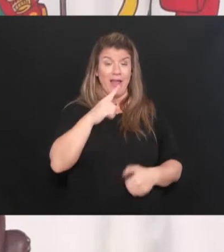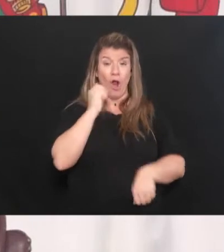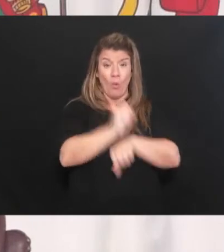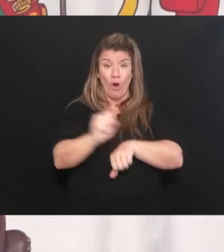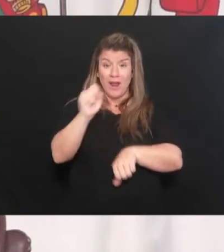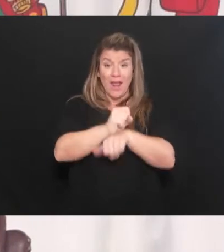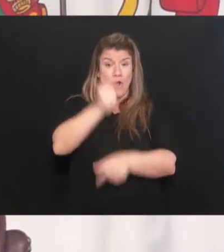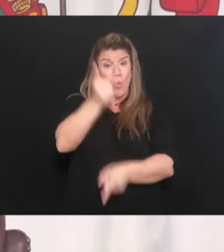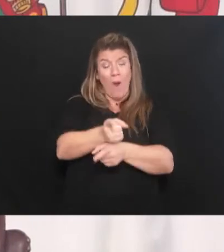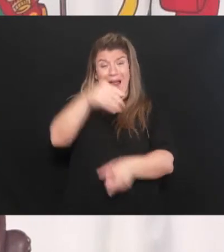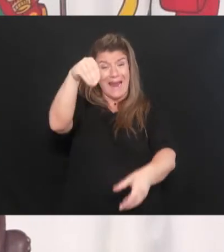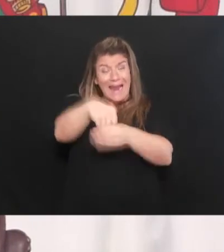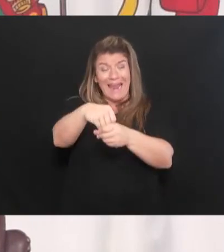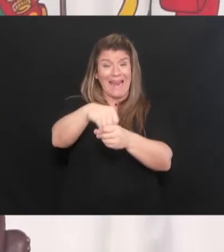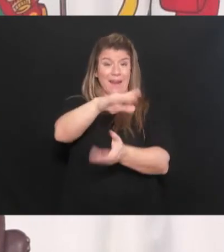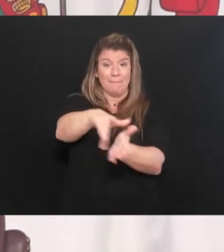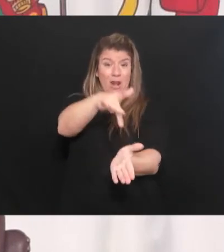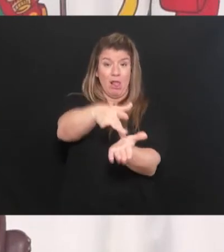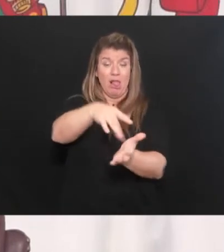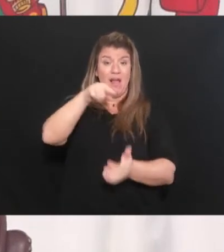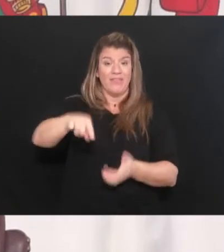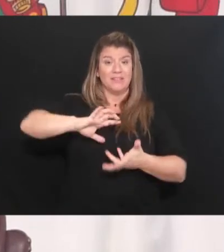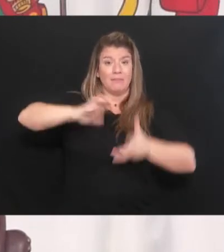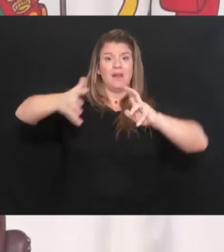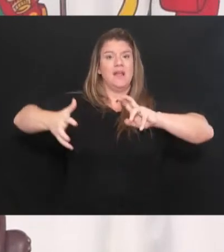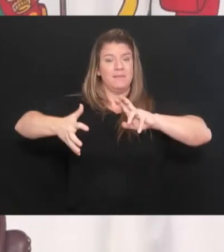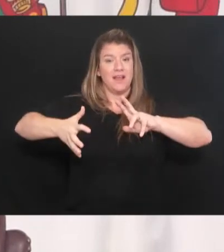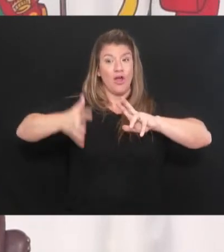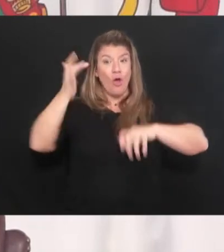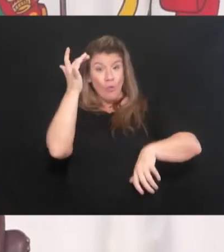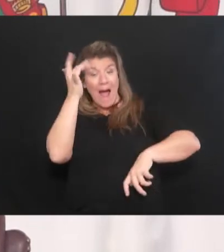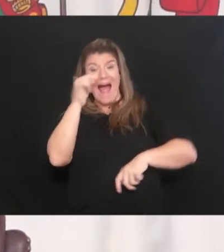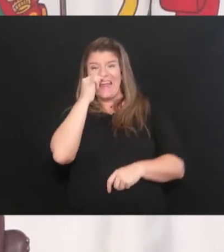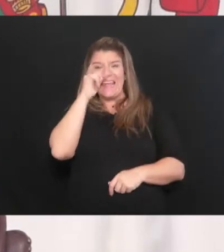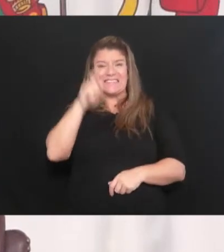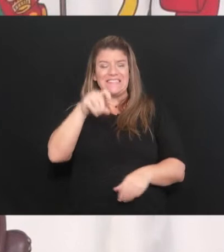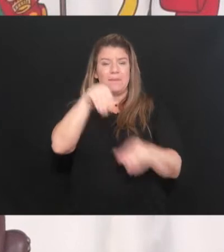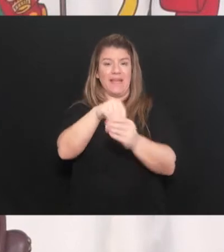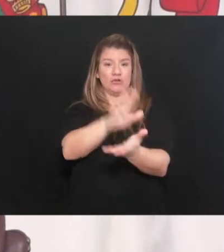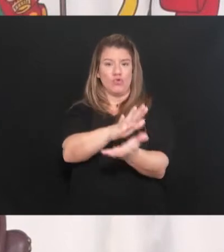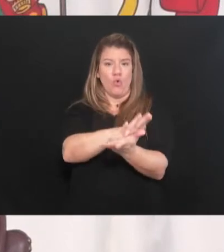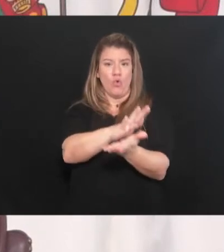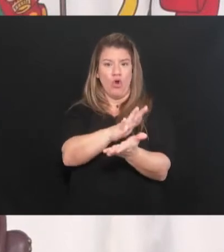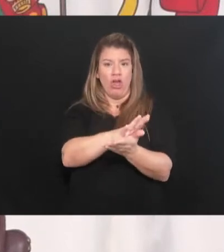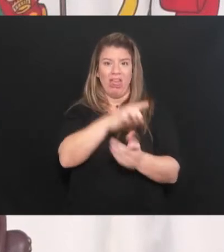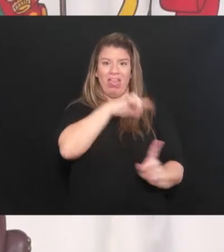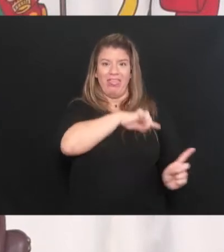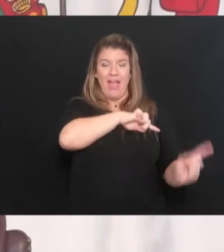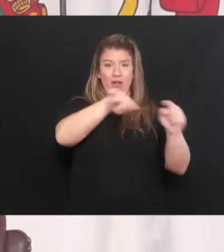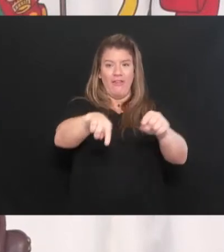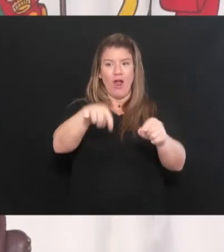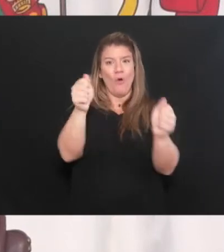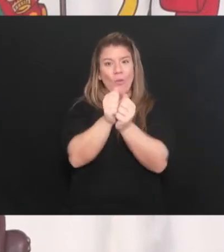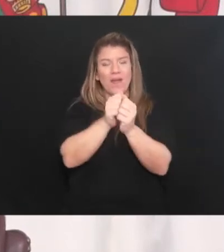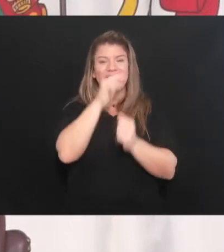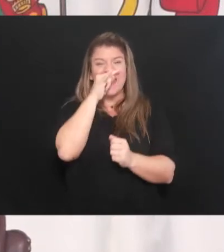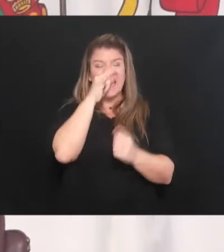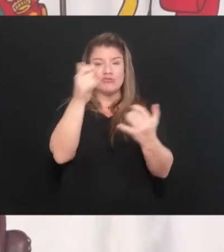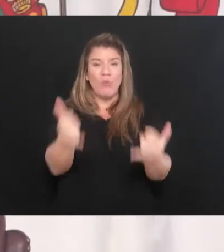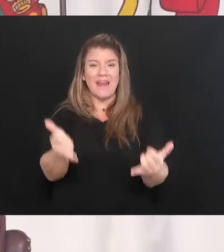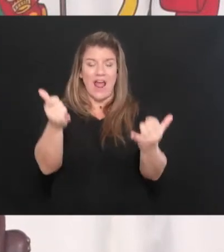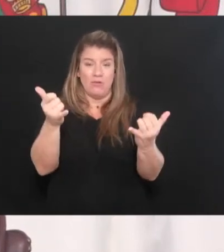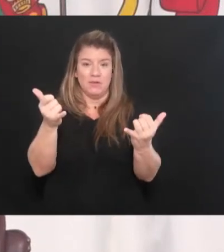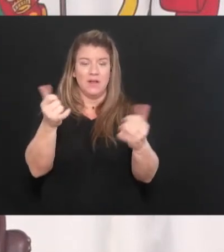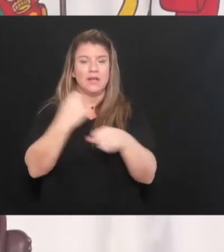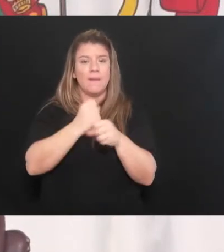right now so that our kids can be in school. Absolutely, they are there with those kids and everything right now